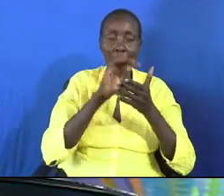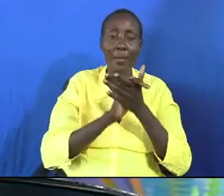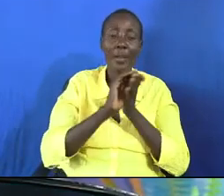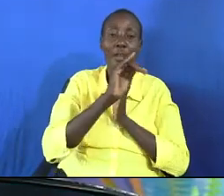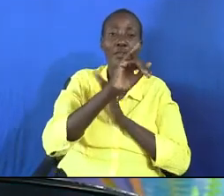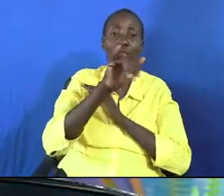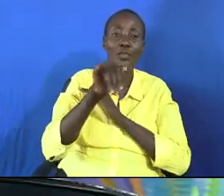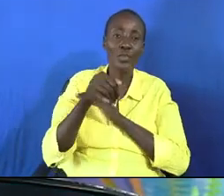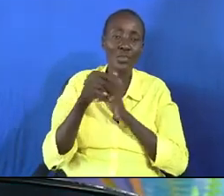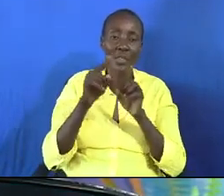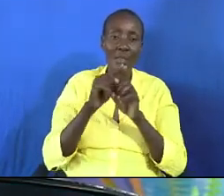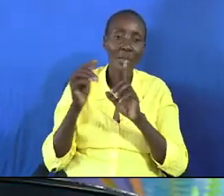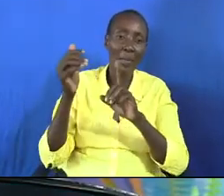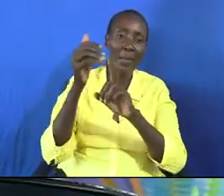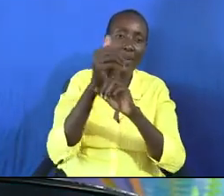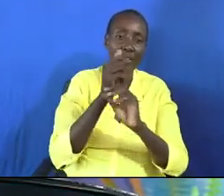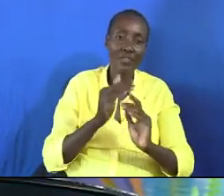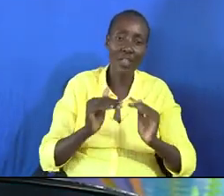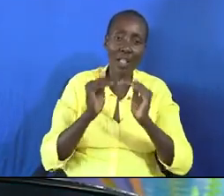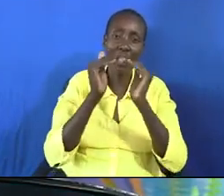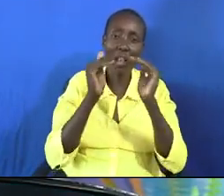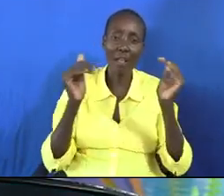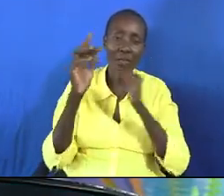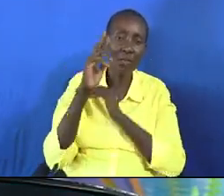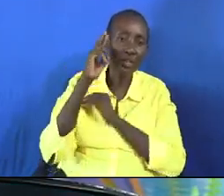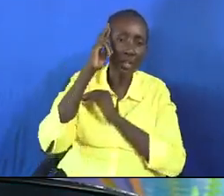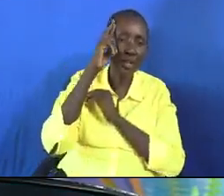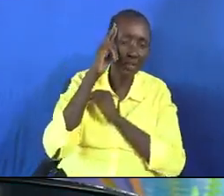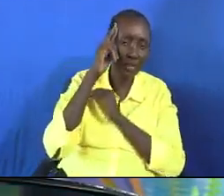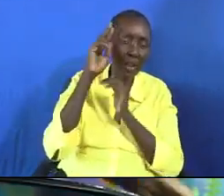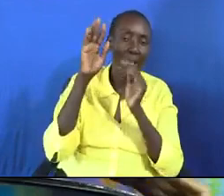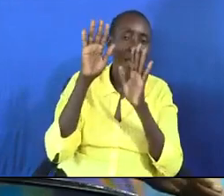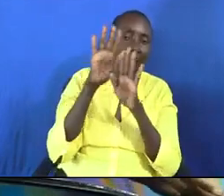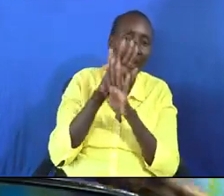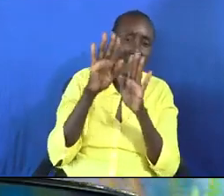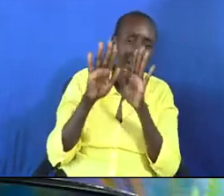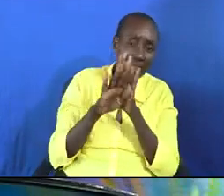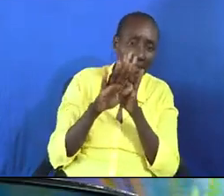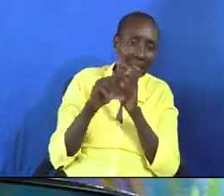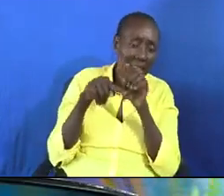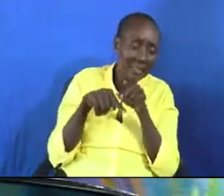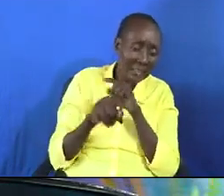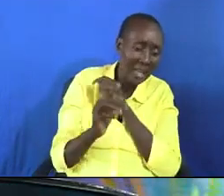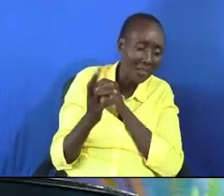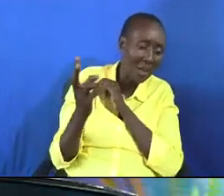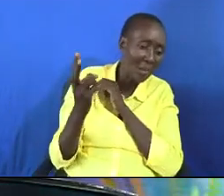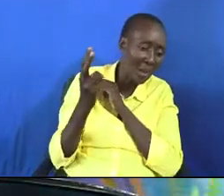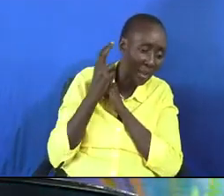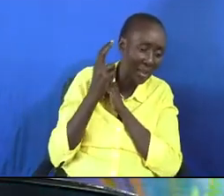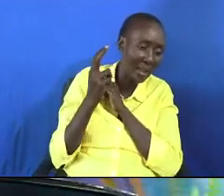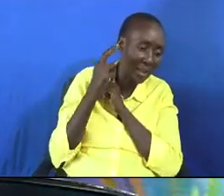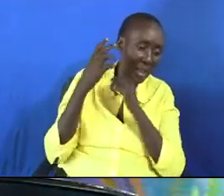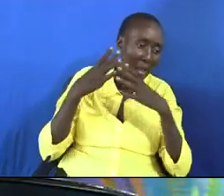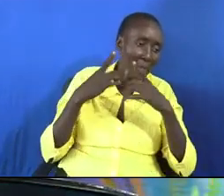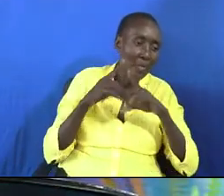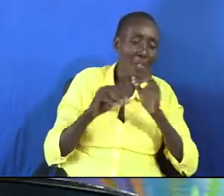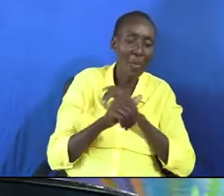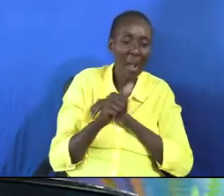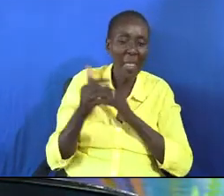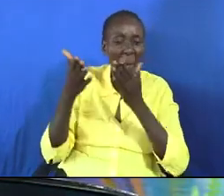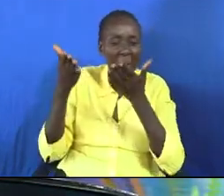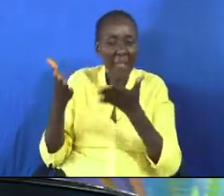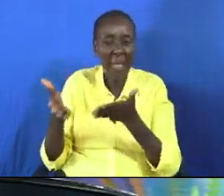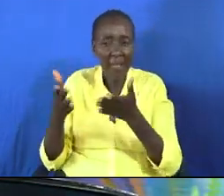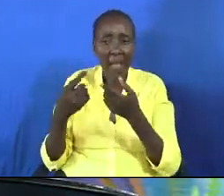had reached that level. That's why all these downloads were being given to him while the other people were just